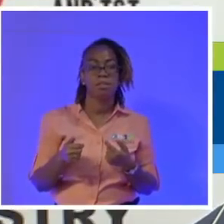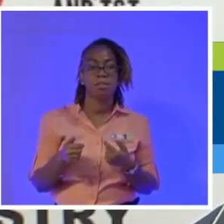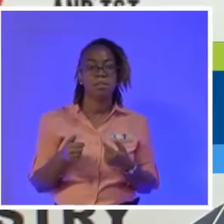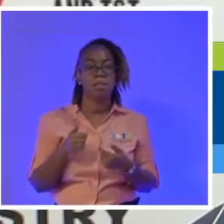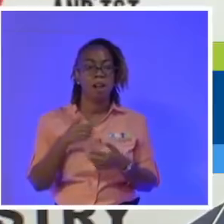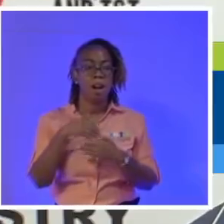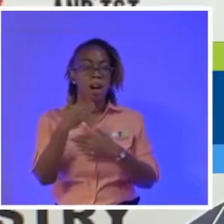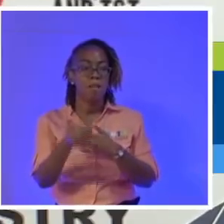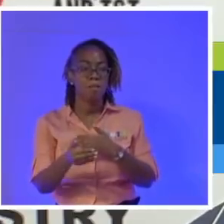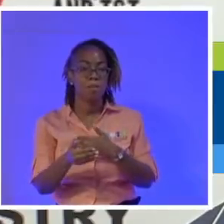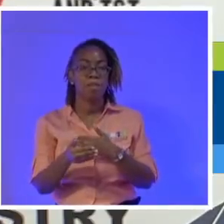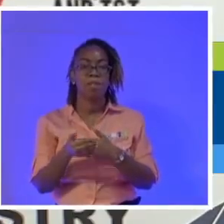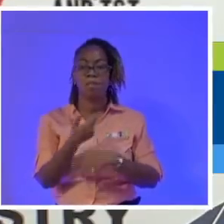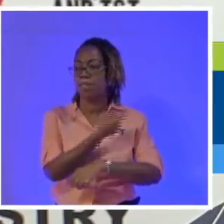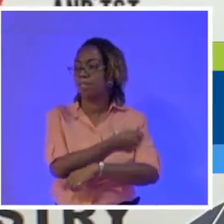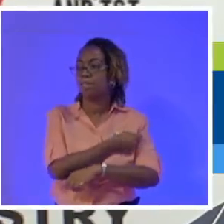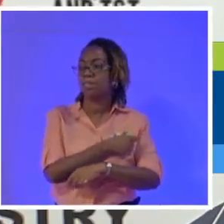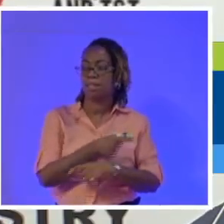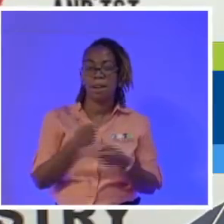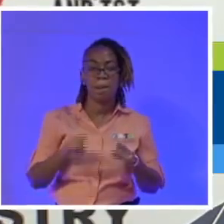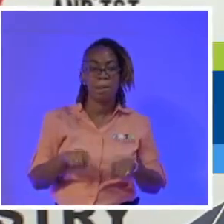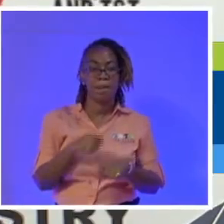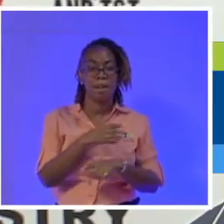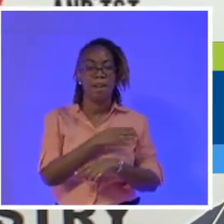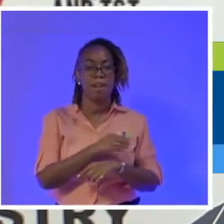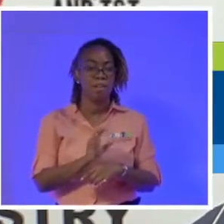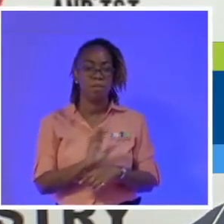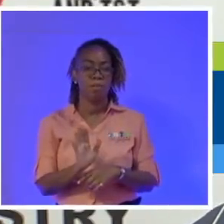at the injection site or simple fever which is resolved,